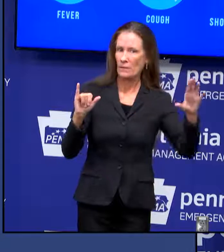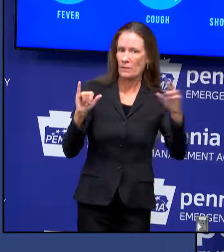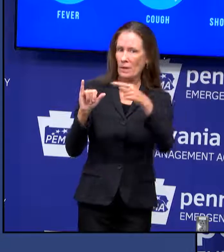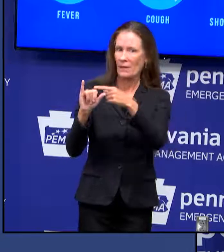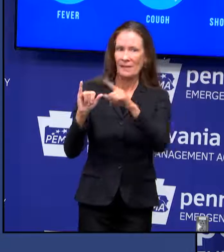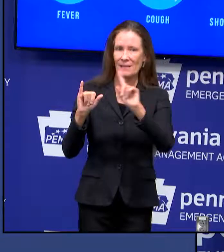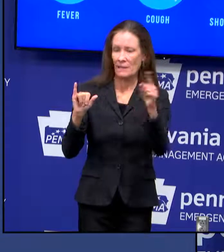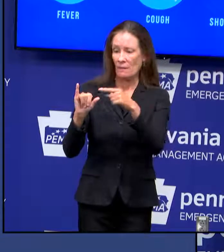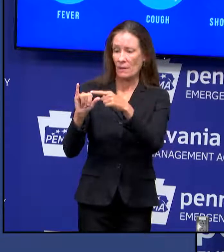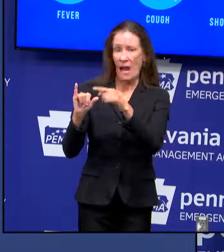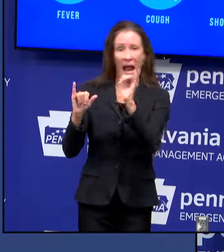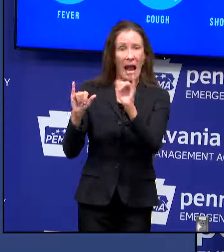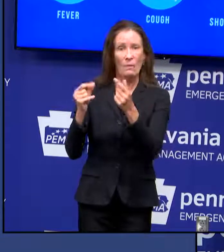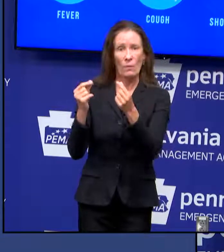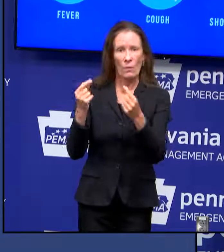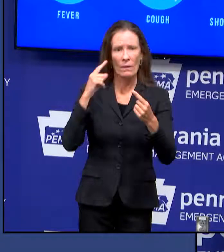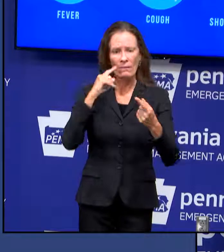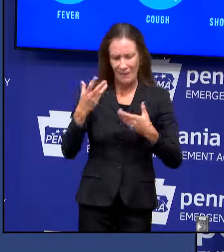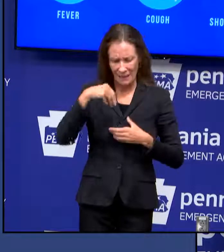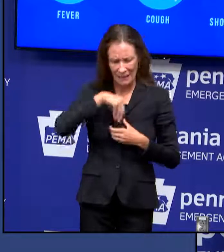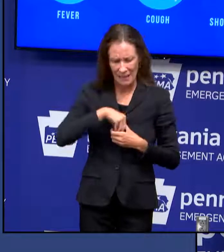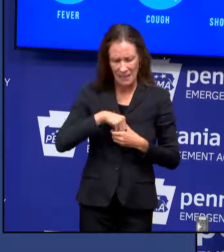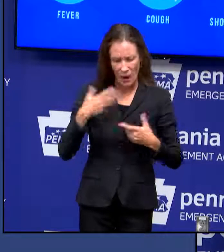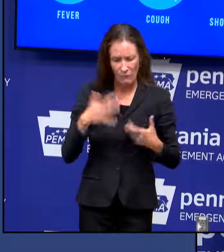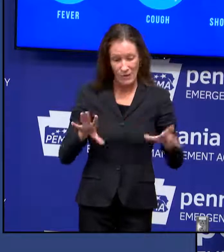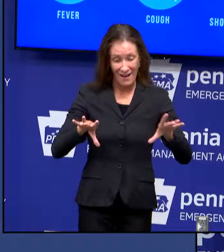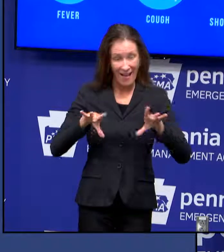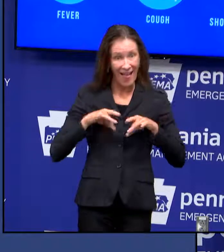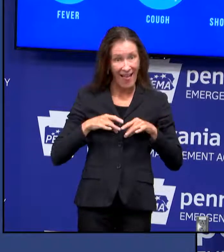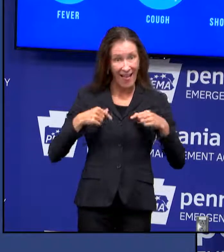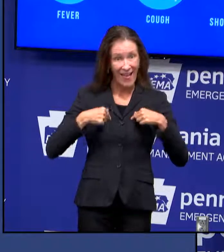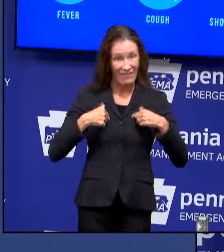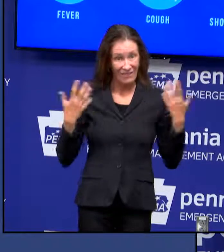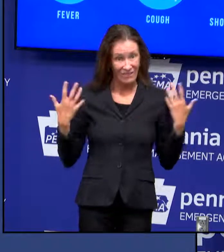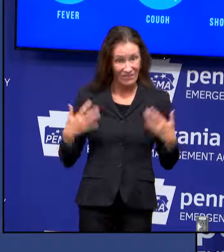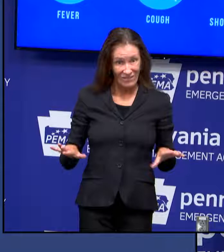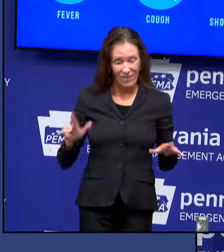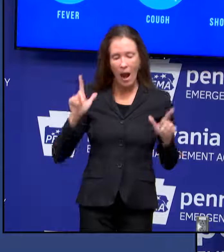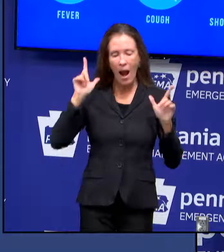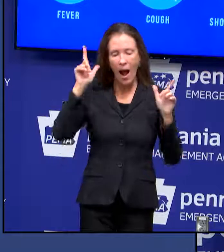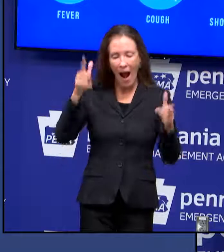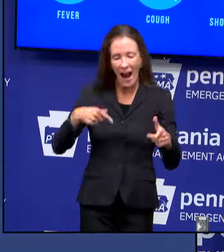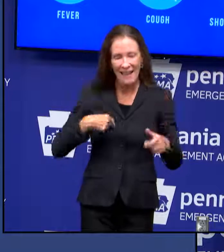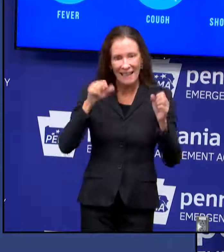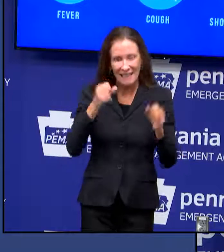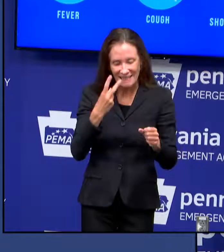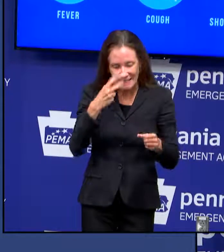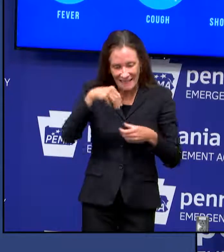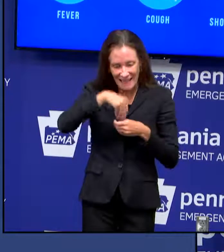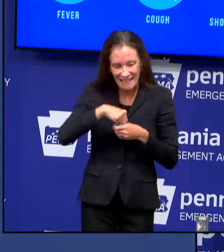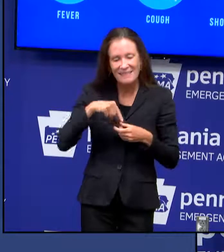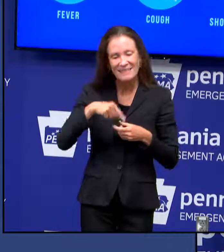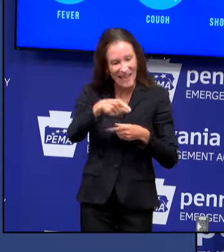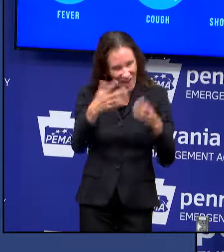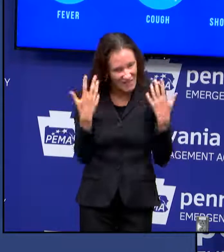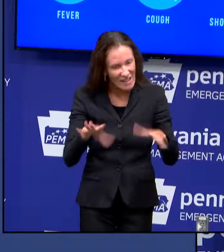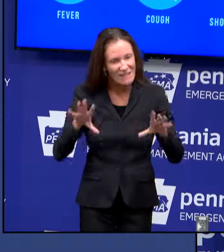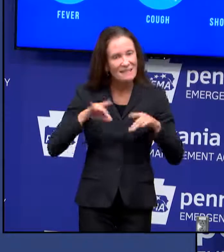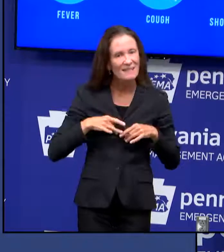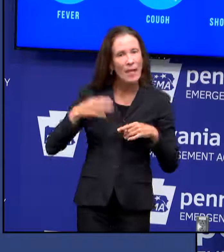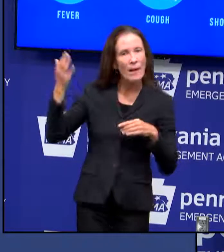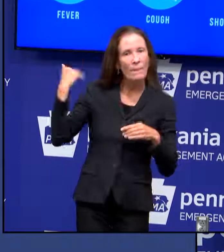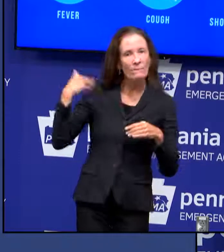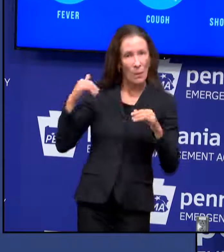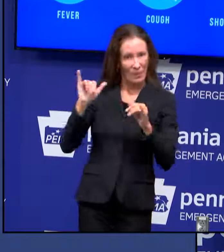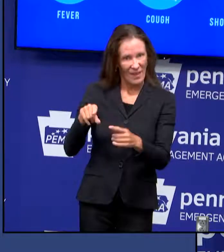to the virus, and those are called antibodies. The clinical utility of the antibody test for each individual patient